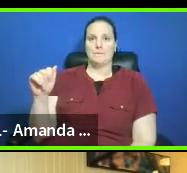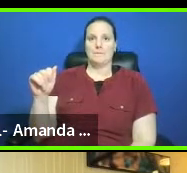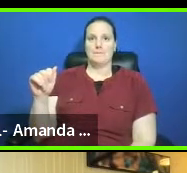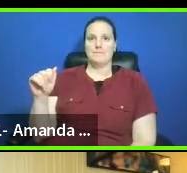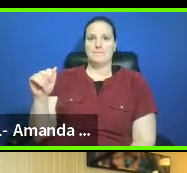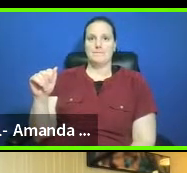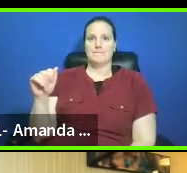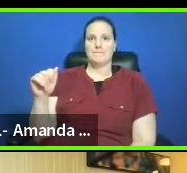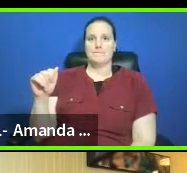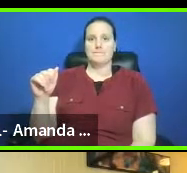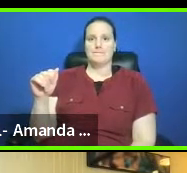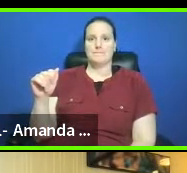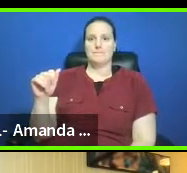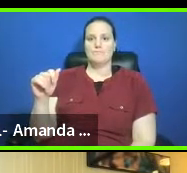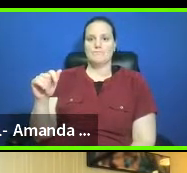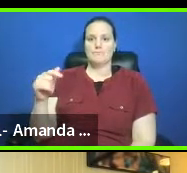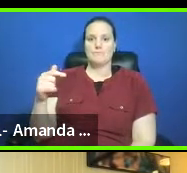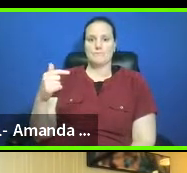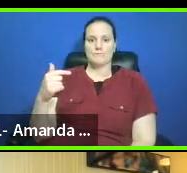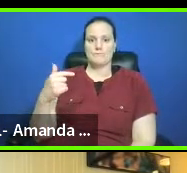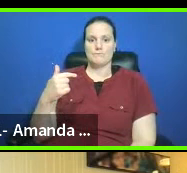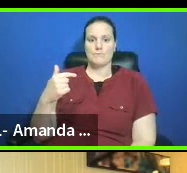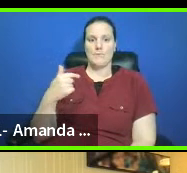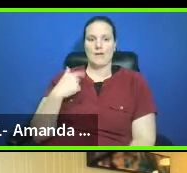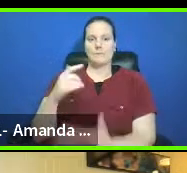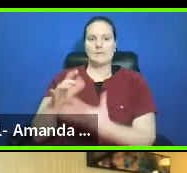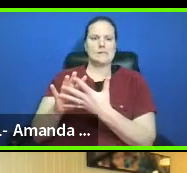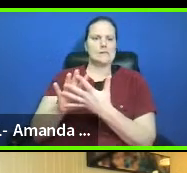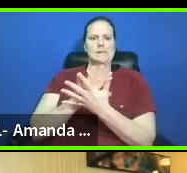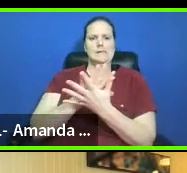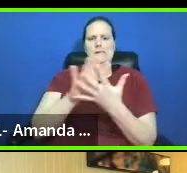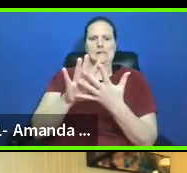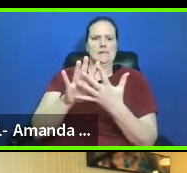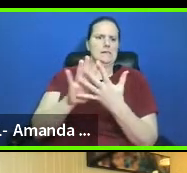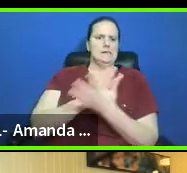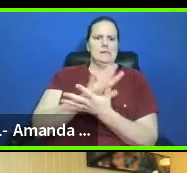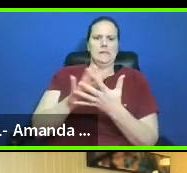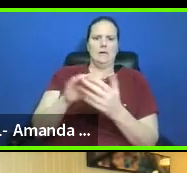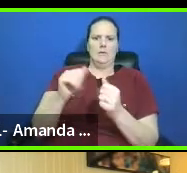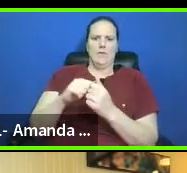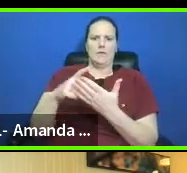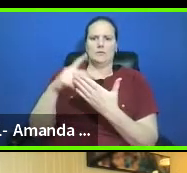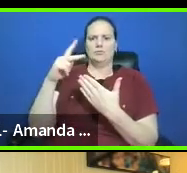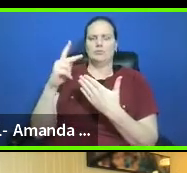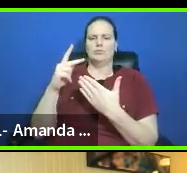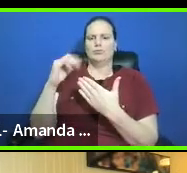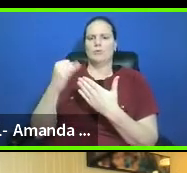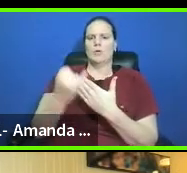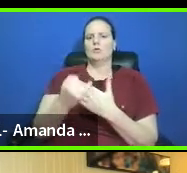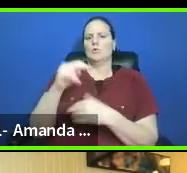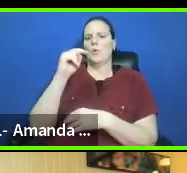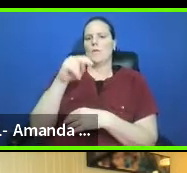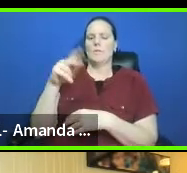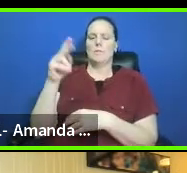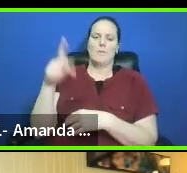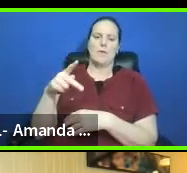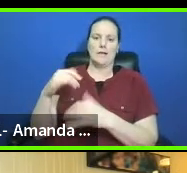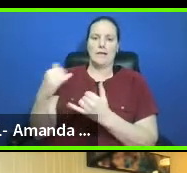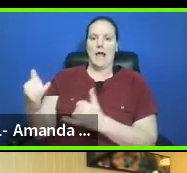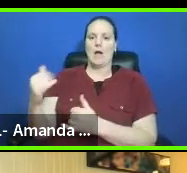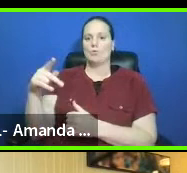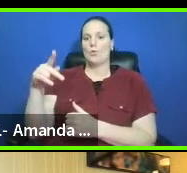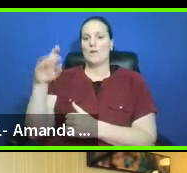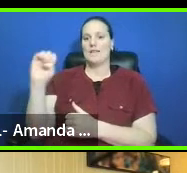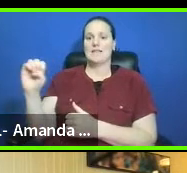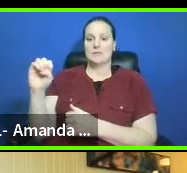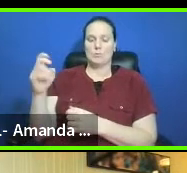I am a resident of, I started this project North Portland, now Northeast Portland. So